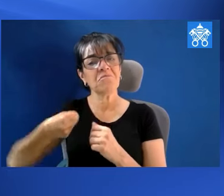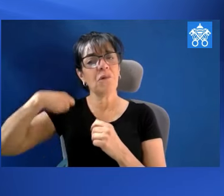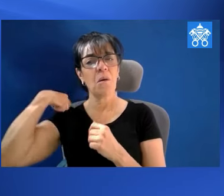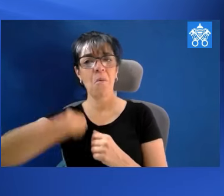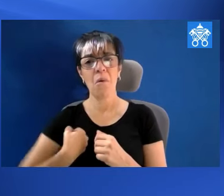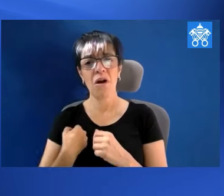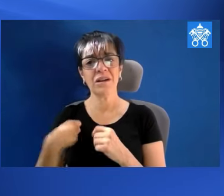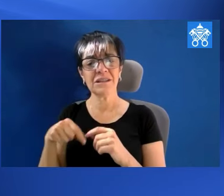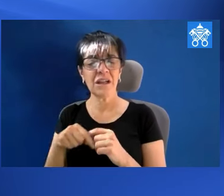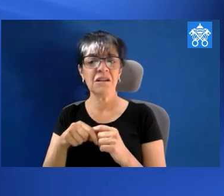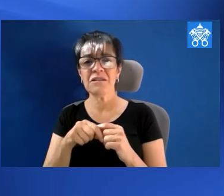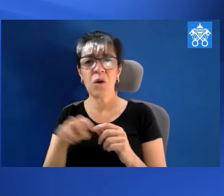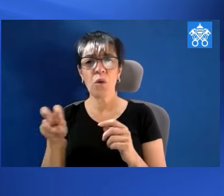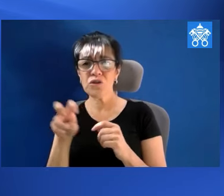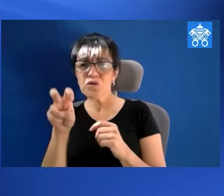pocket.